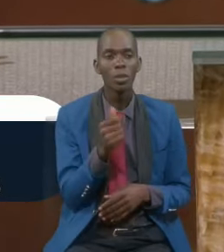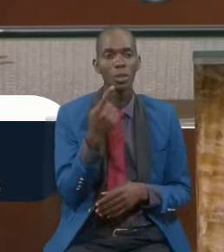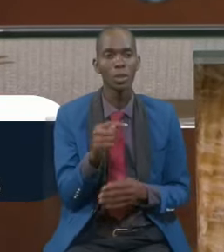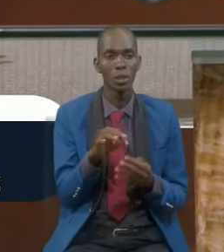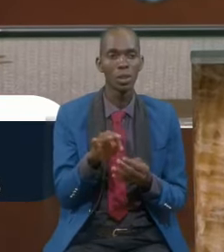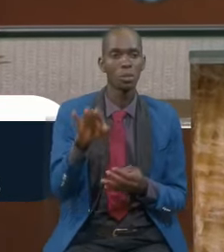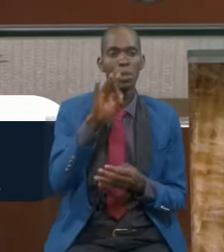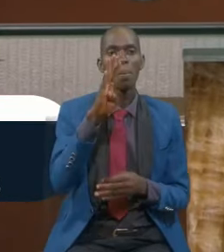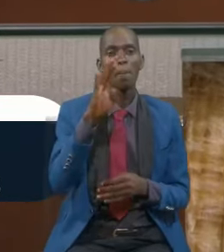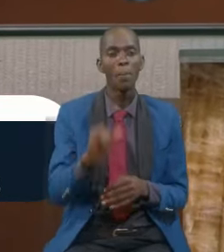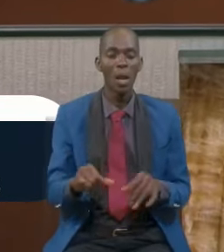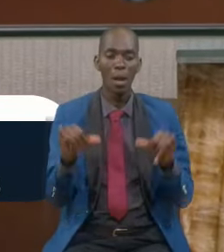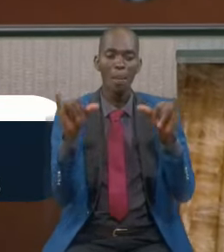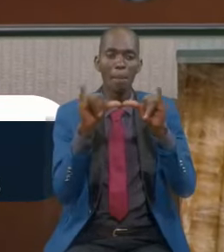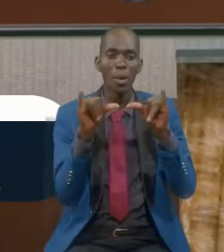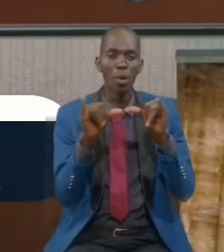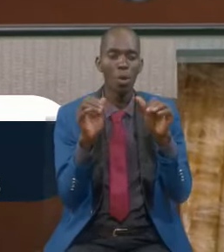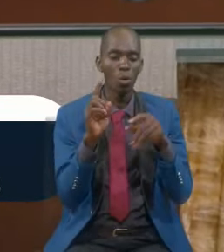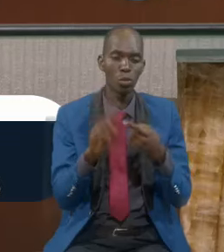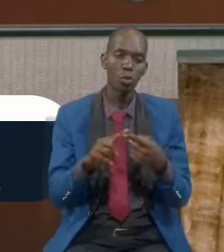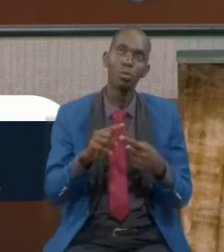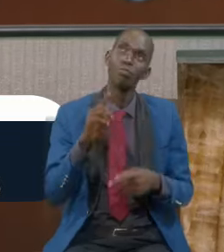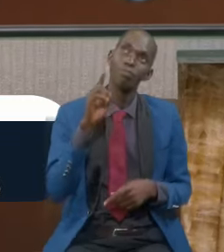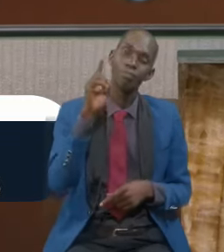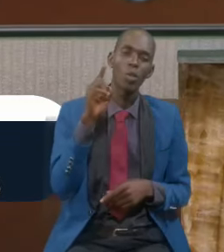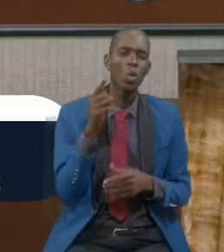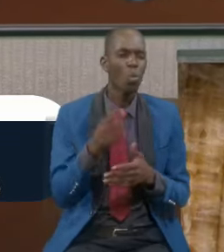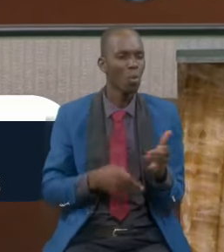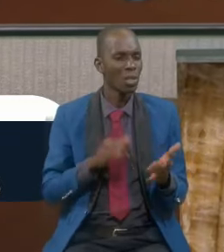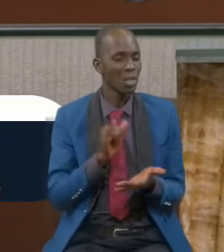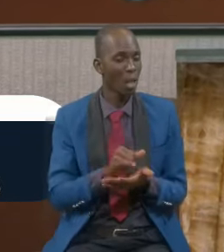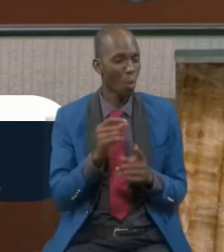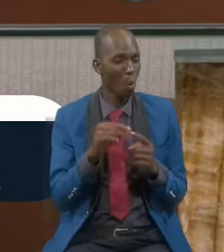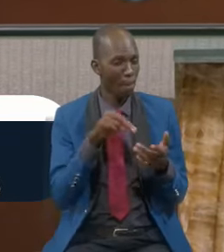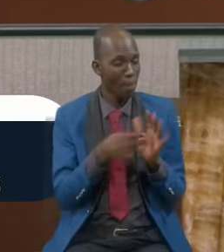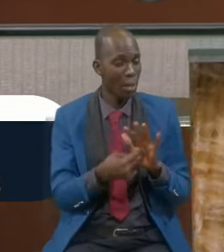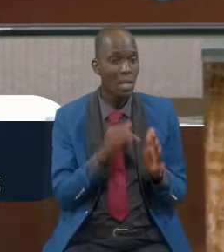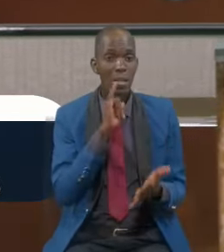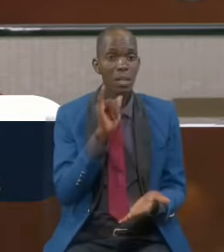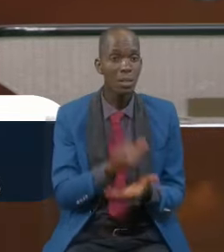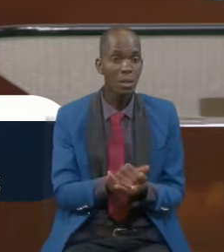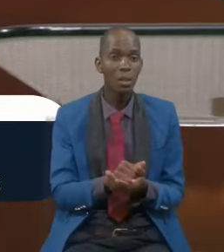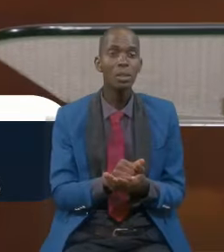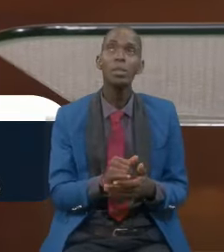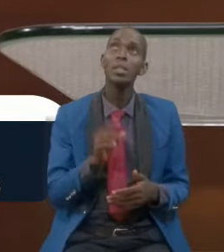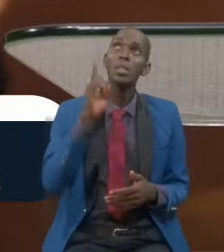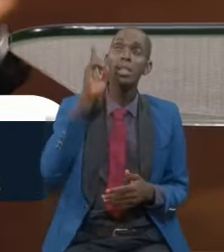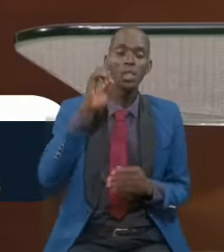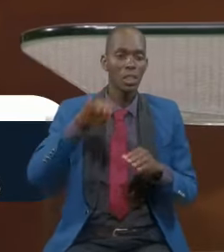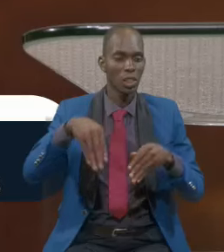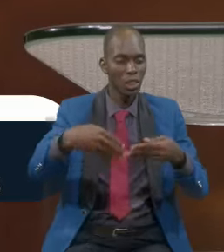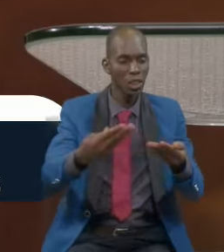the Spirit by measure unto him. What that means is, he gives the Spirit to